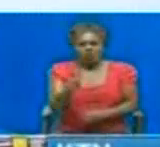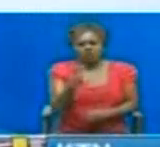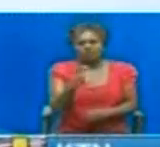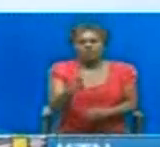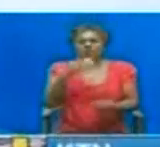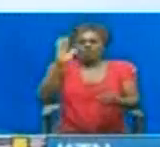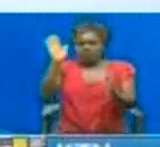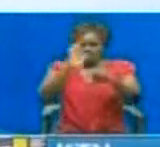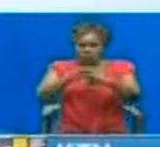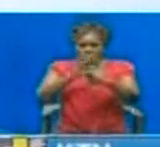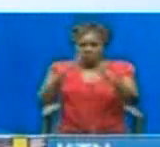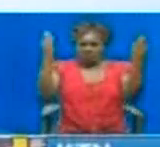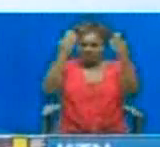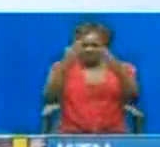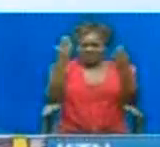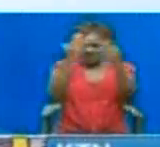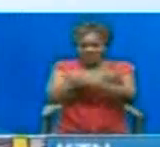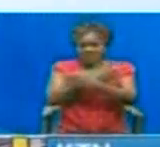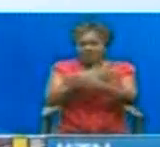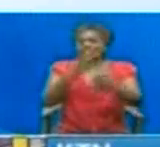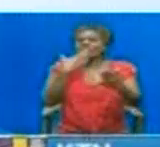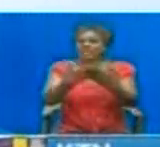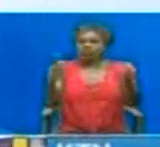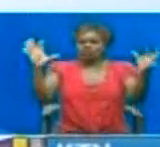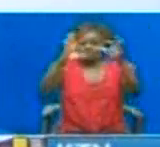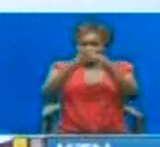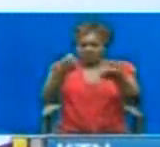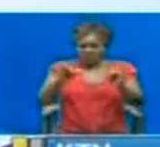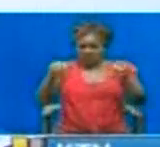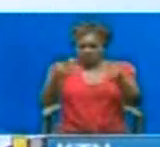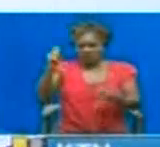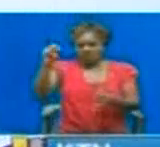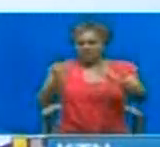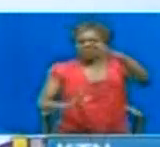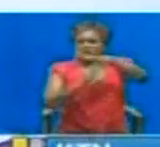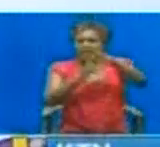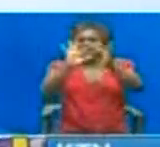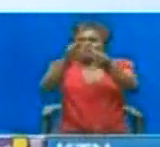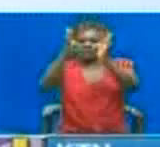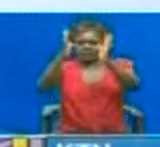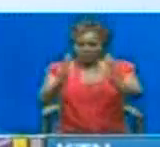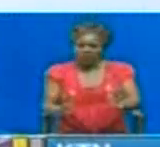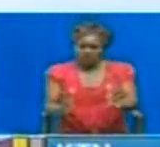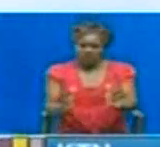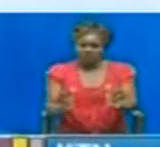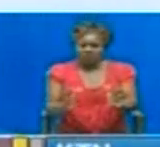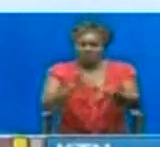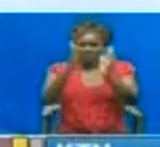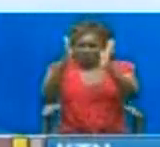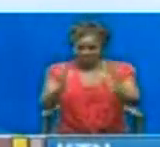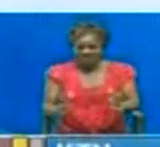We have to say goodnight now. Thank you so much for joining us for this edition of KTN Prime. Our